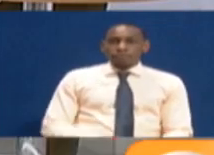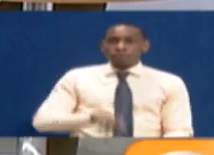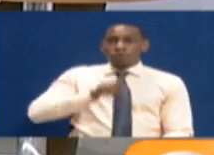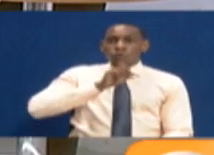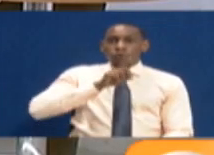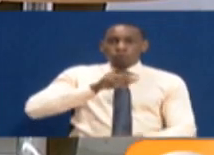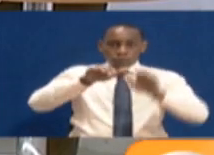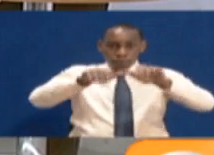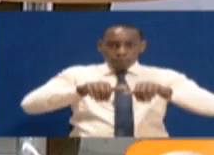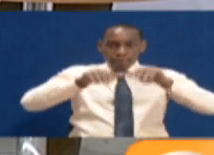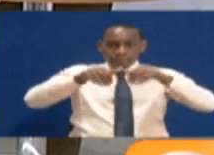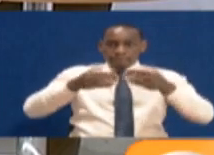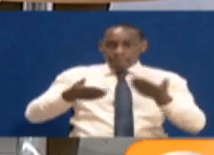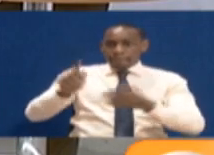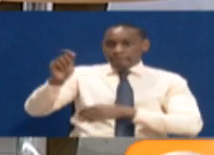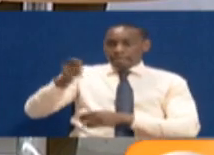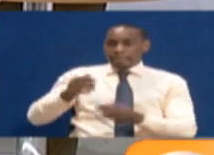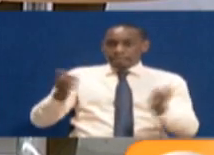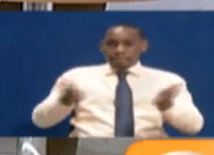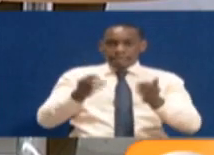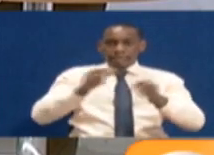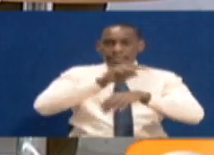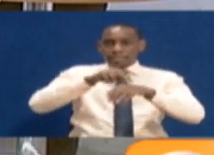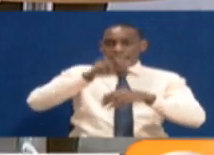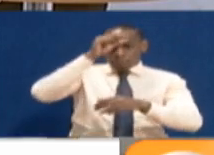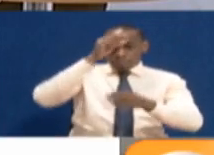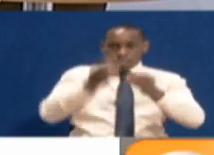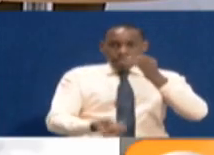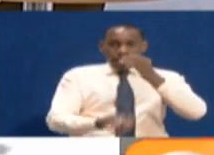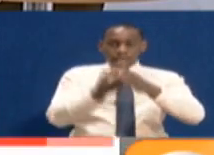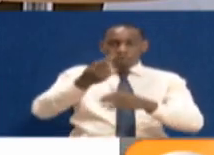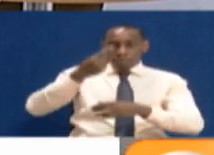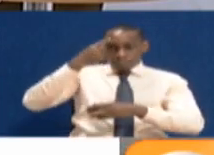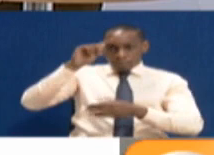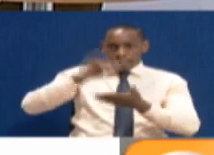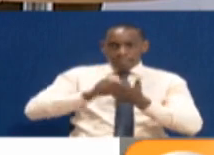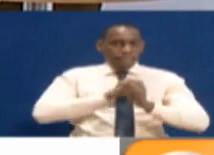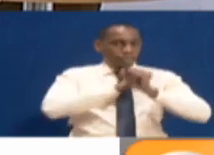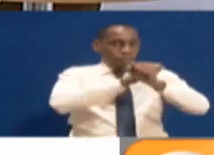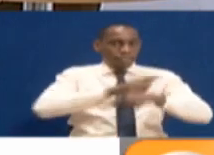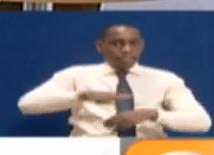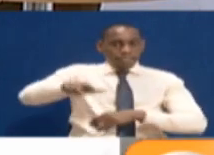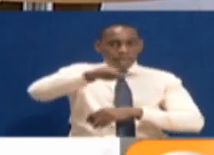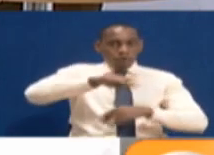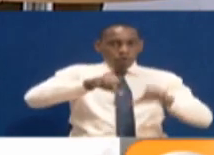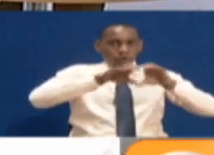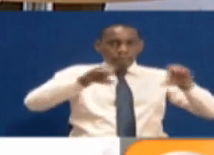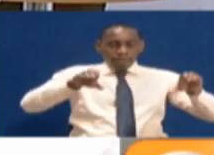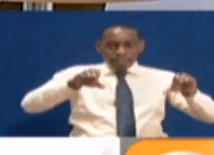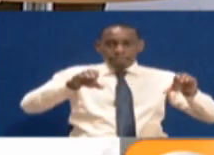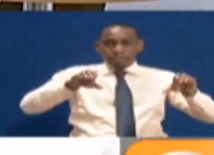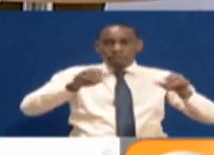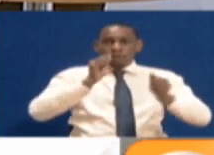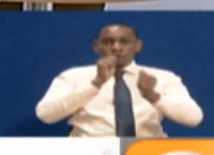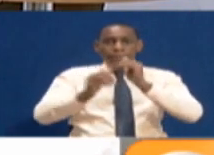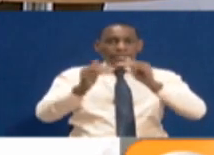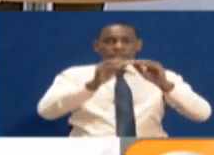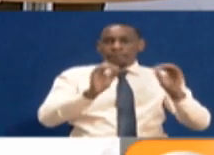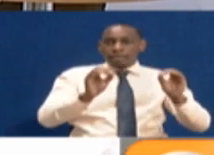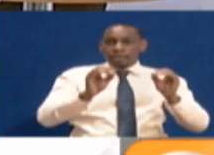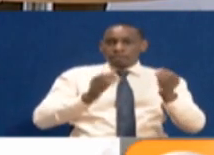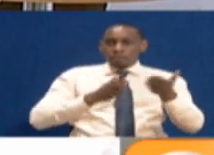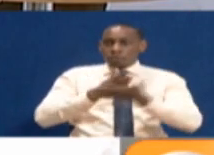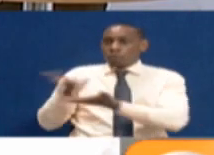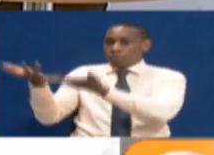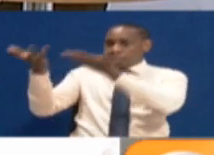So poultry farmers in the country are urging the national government to draft policies that will protect the local market from unfair competition brought about